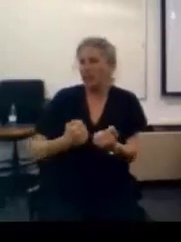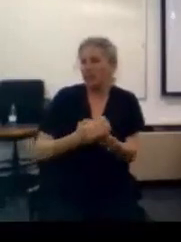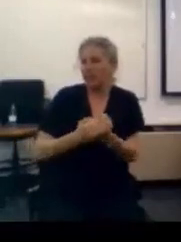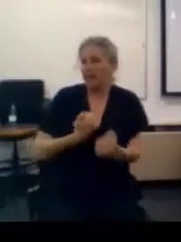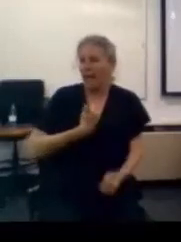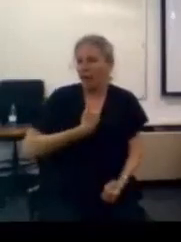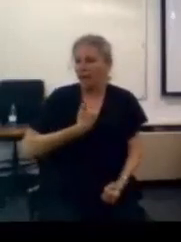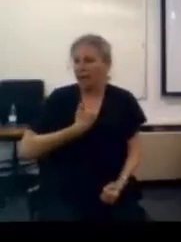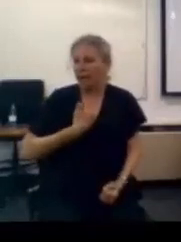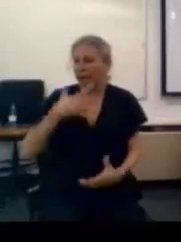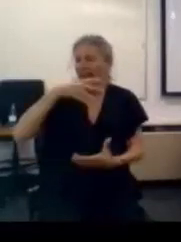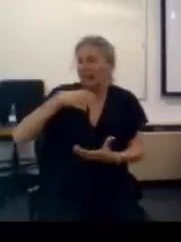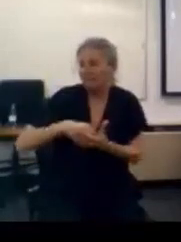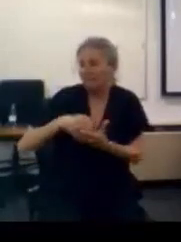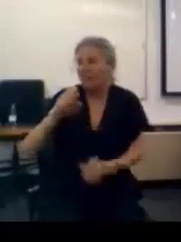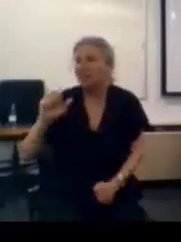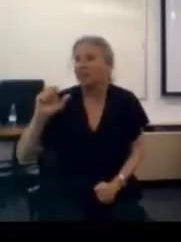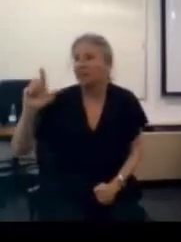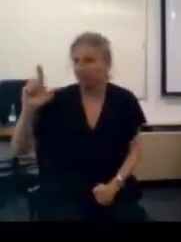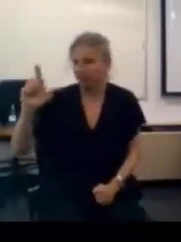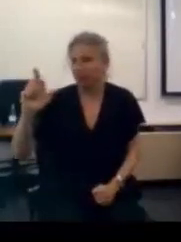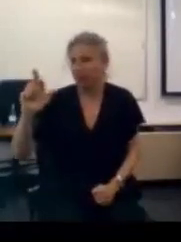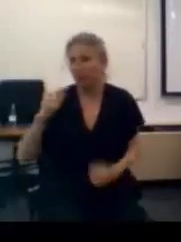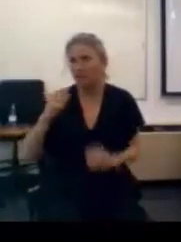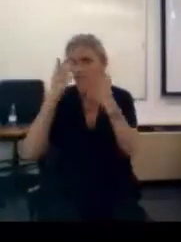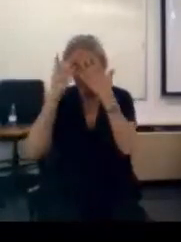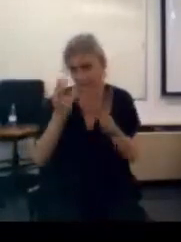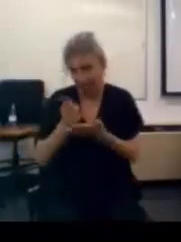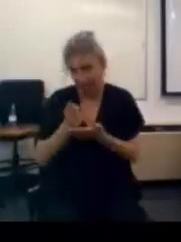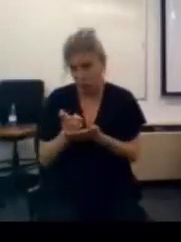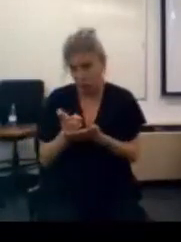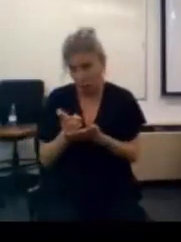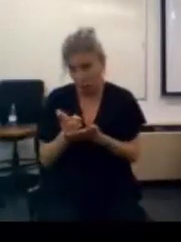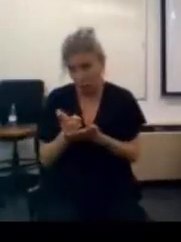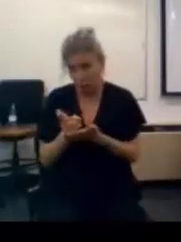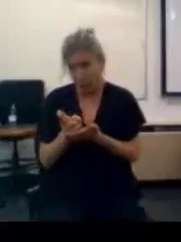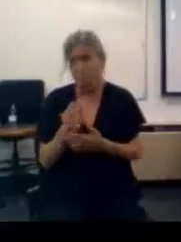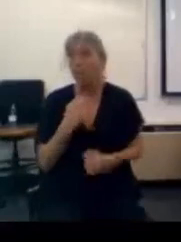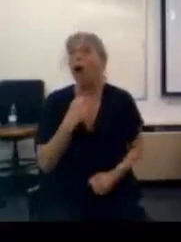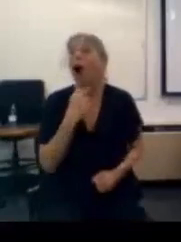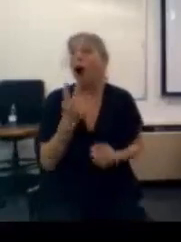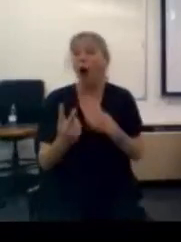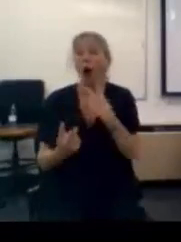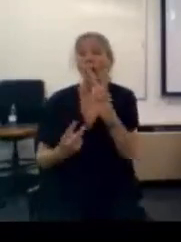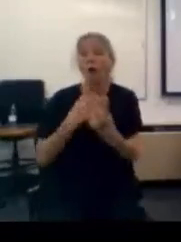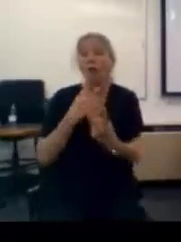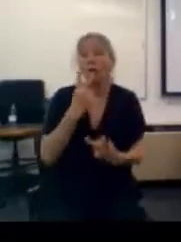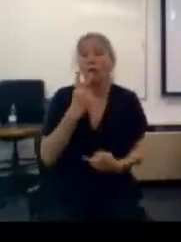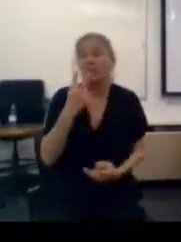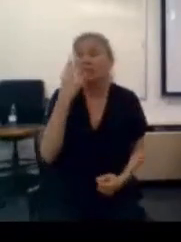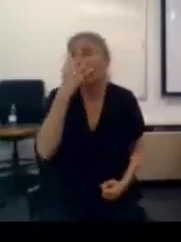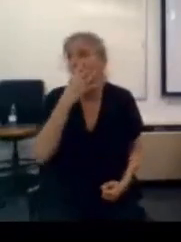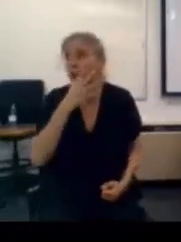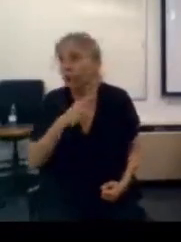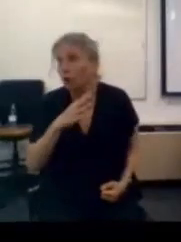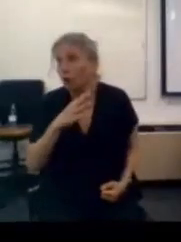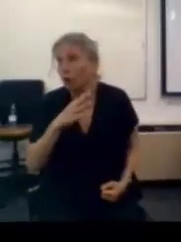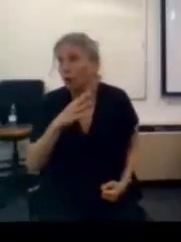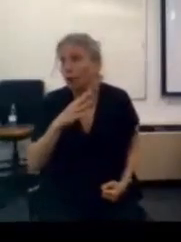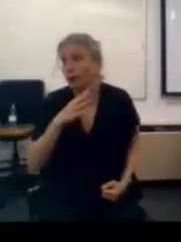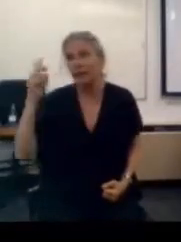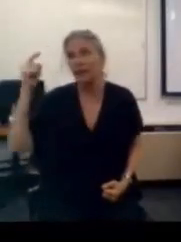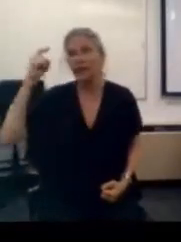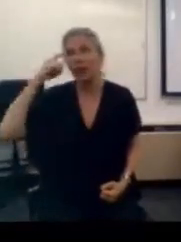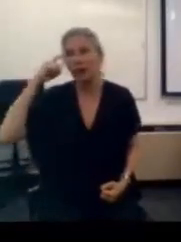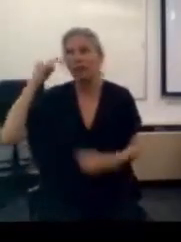self-advocacy and opportunities for civic engagement. The sad truth is our voices are not